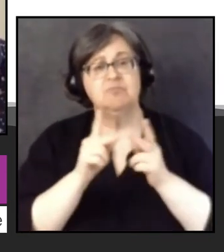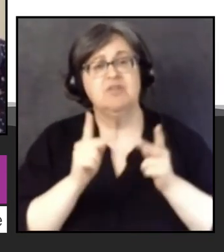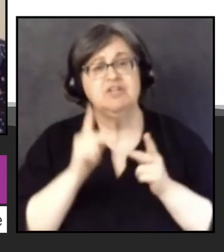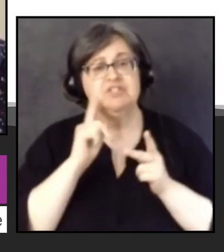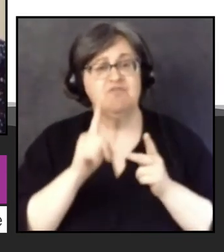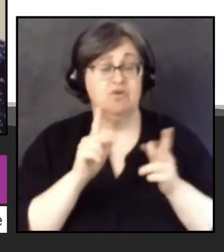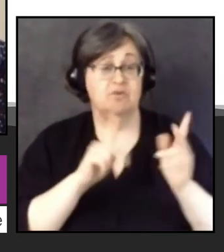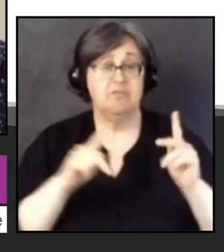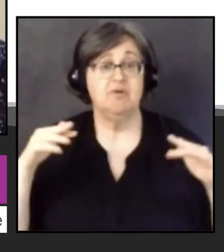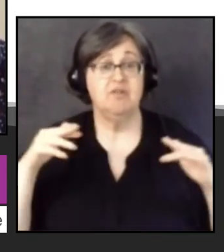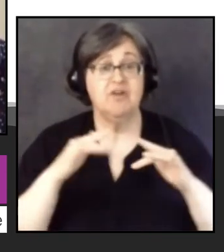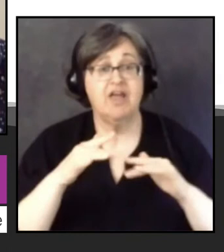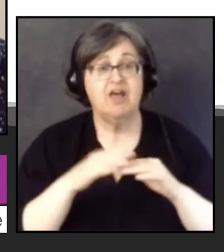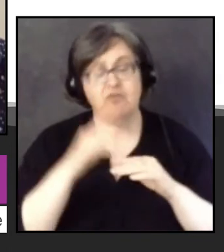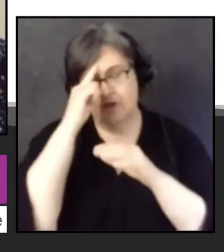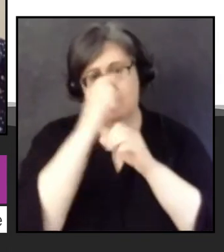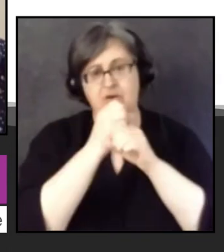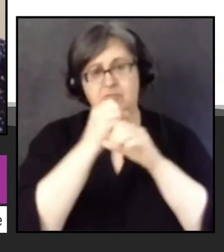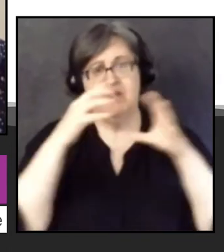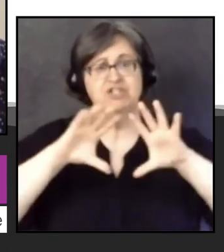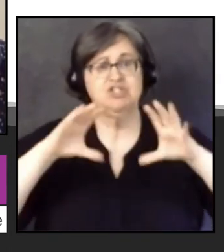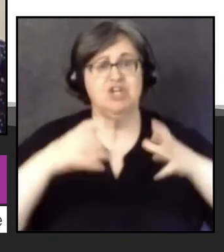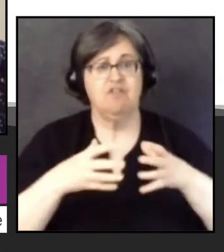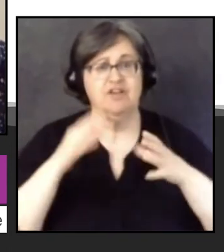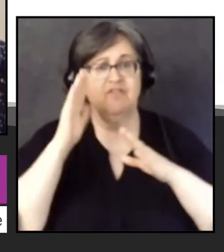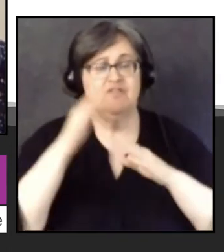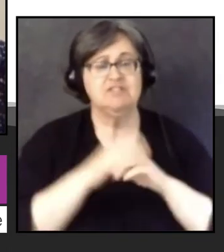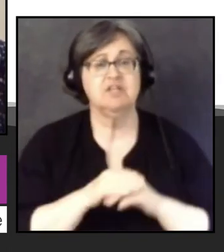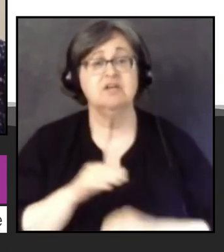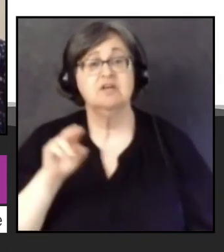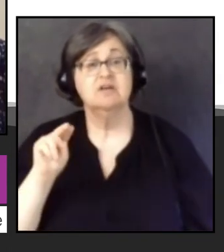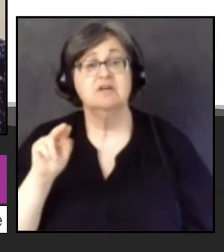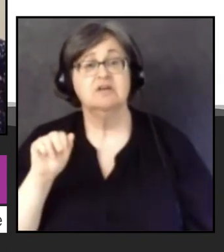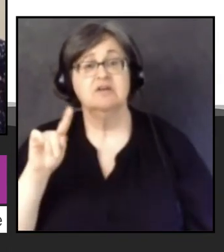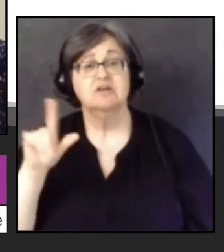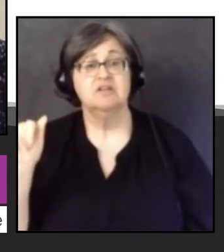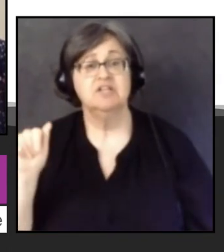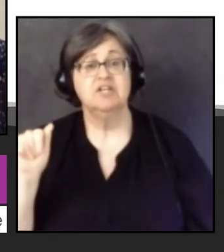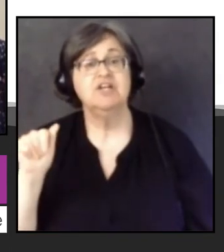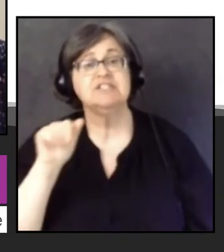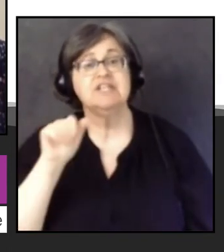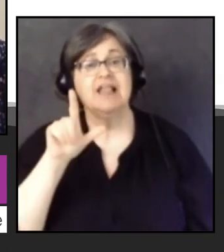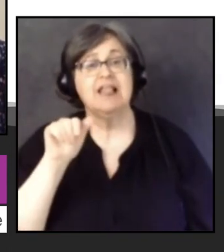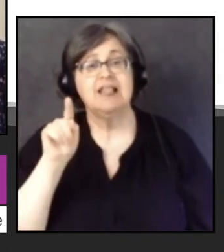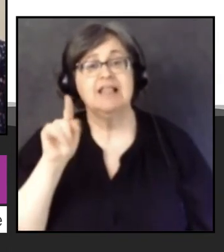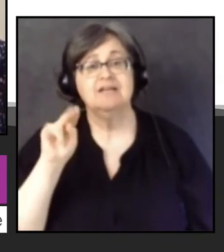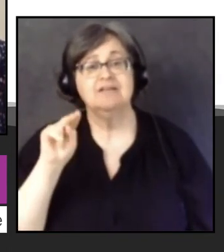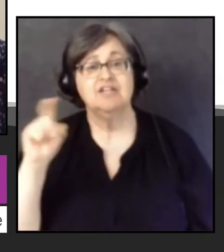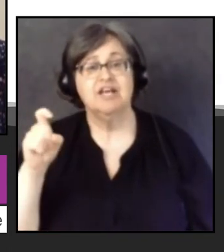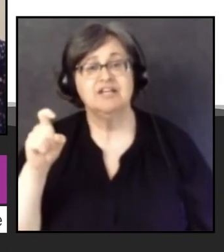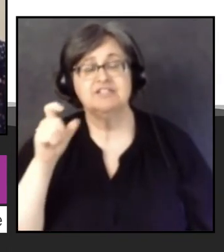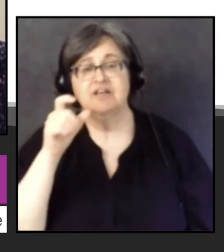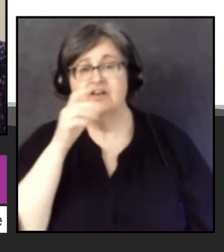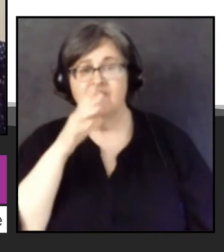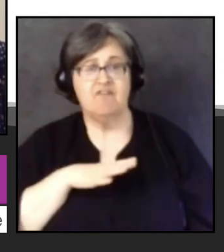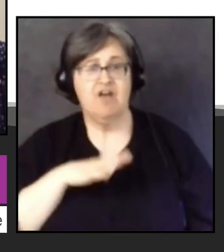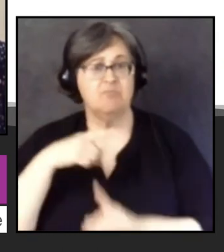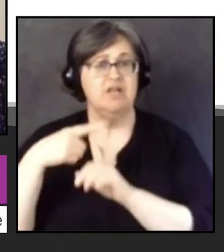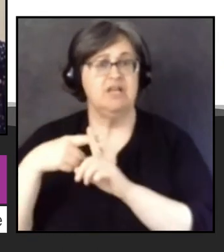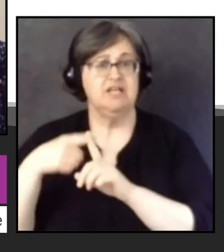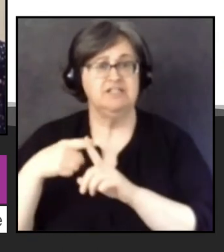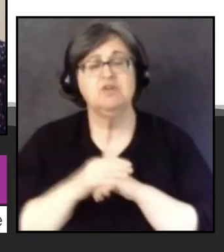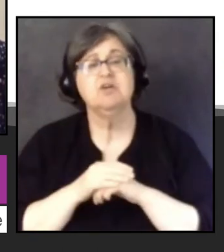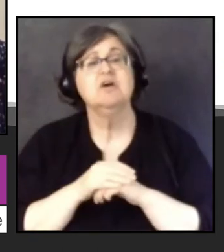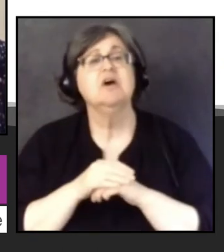and imagine a collective future. Natalia is a Latinx feminist agent of change and solidarity work. An activist, scholar,